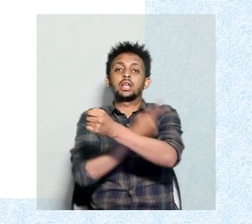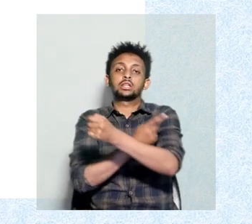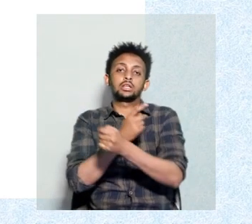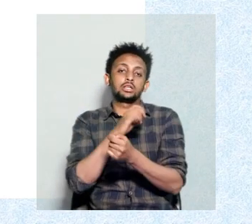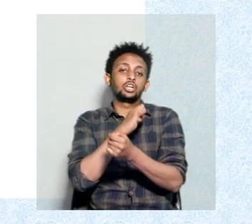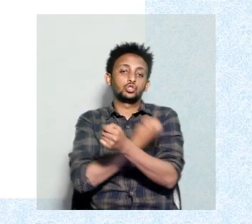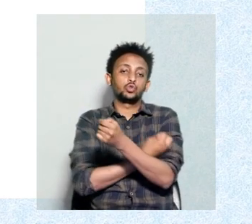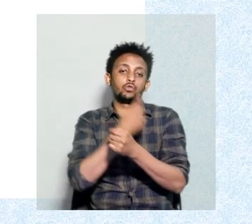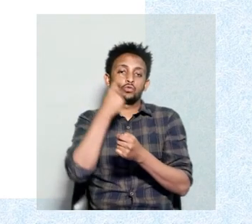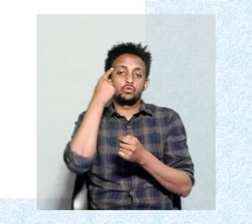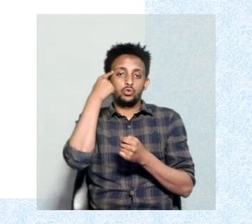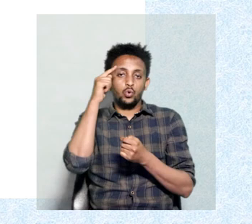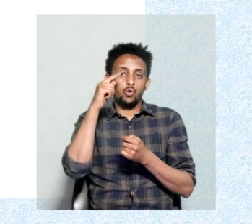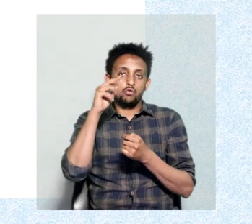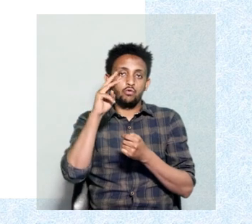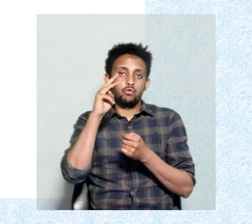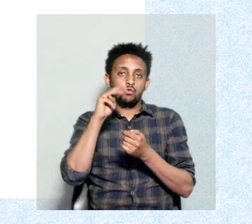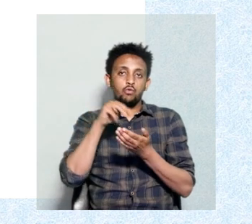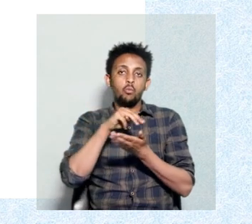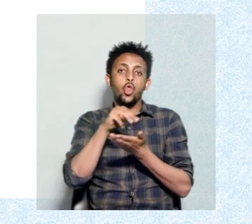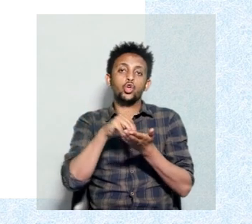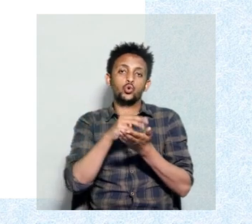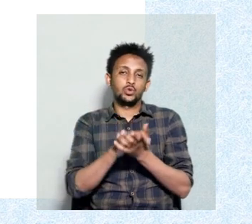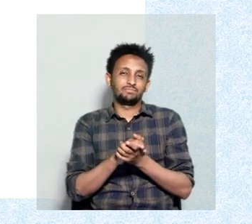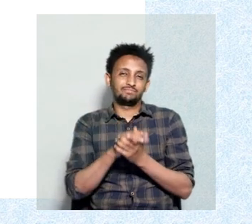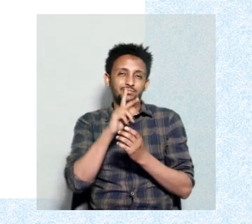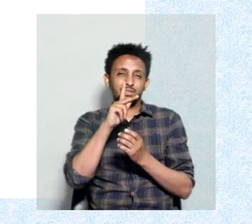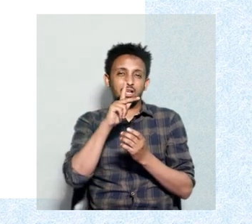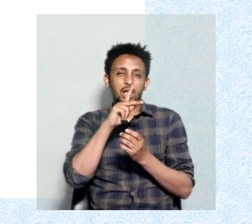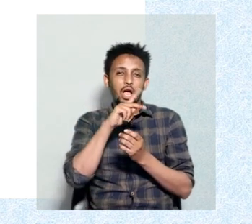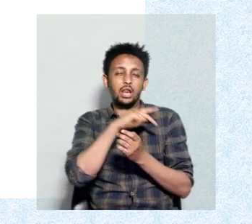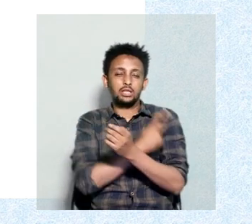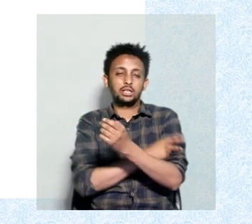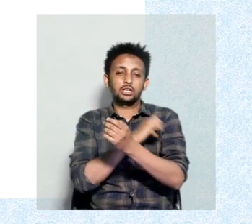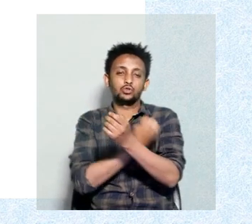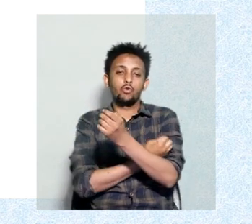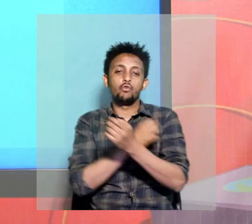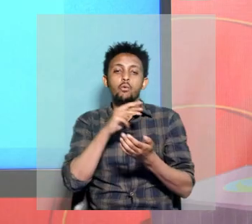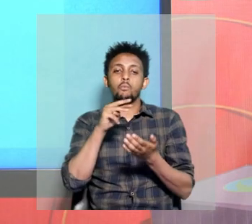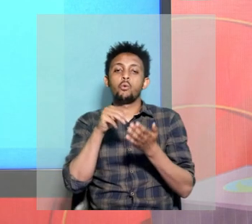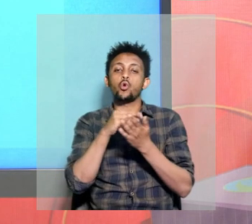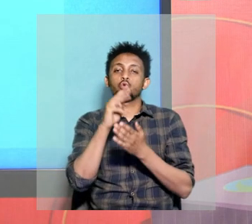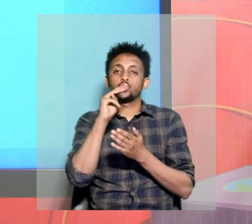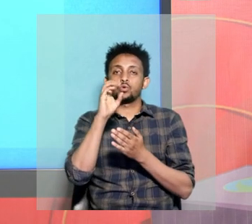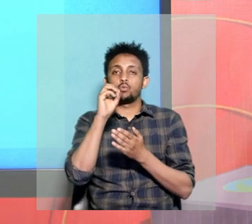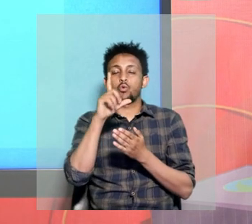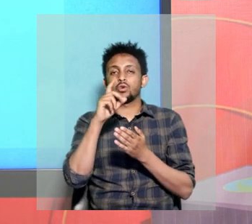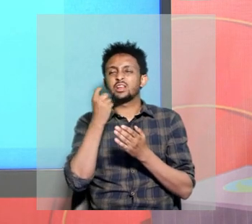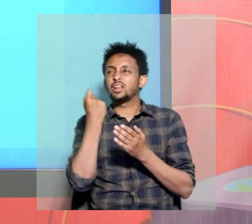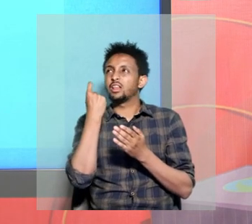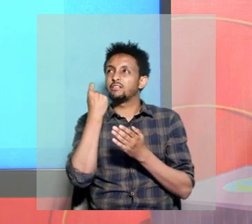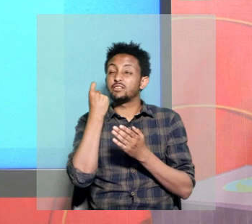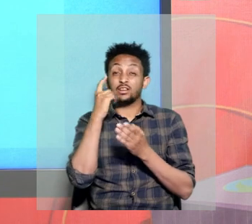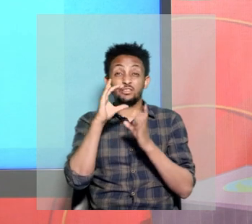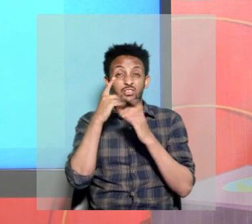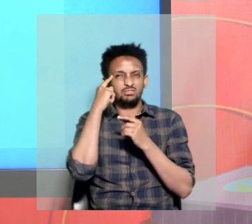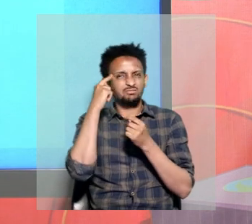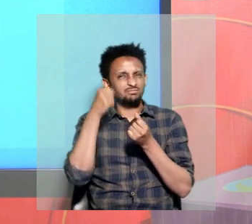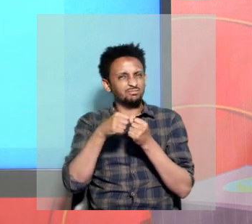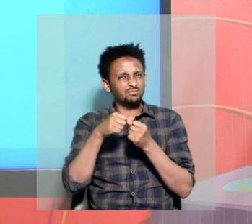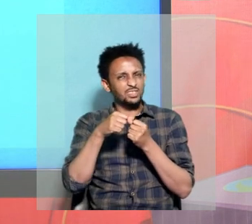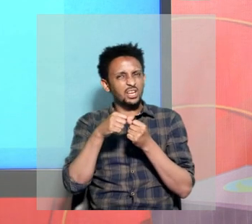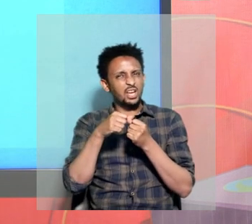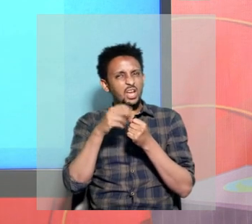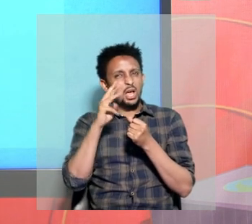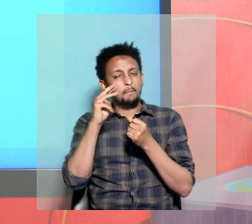of molecules. What does it mean by the kinetic theory of molecules? I hope from your grade 11 concept, we know that